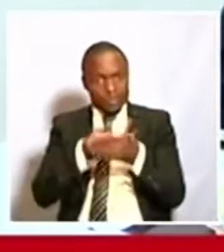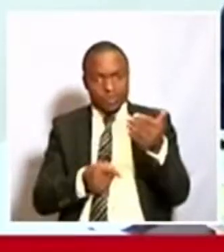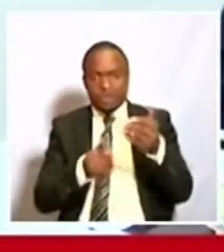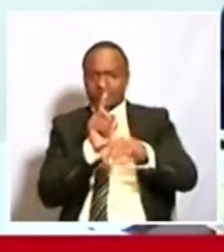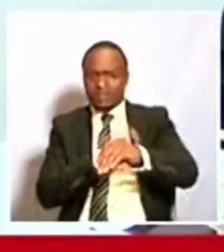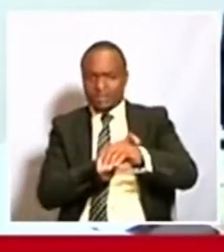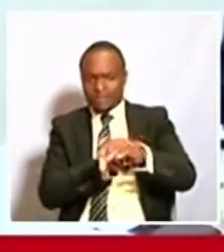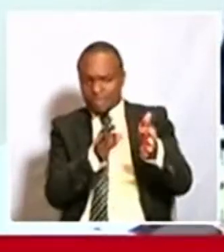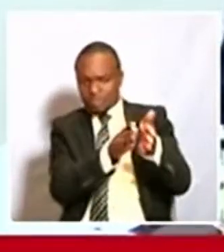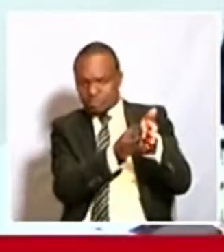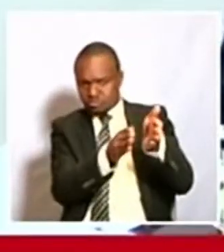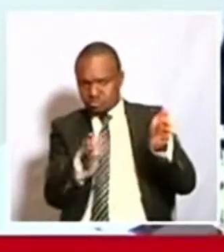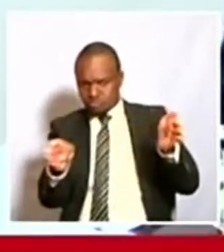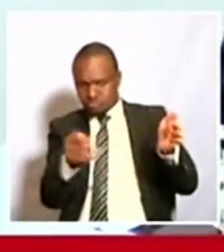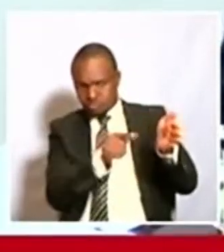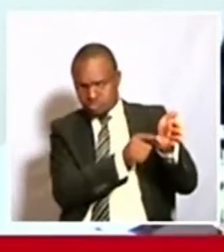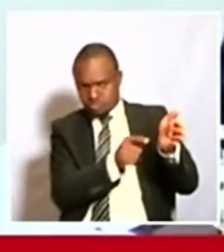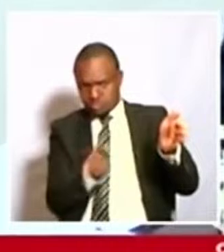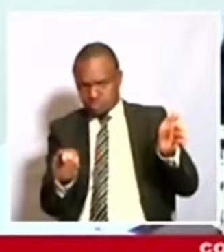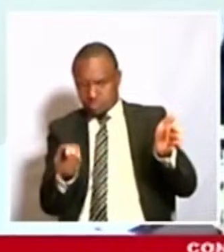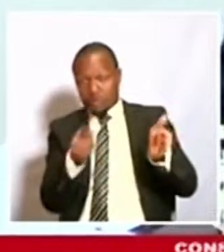in between?